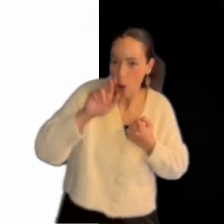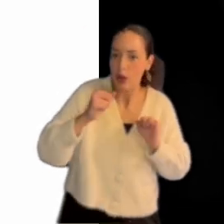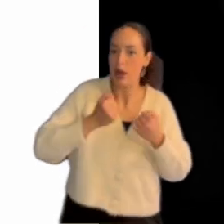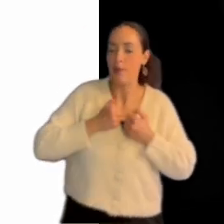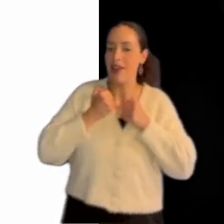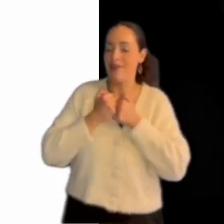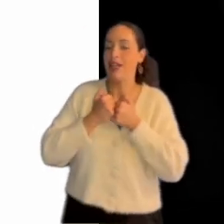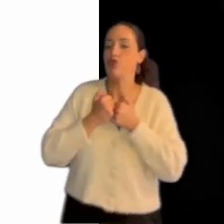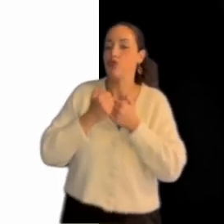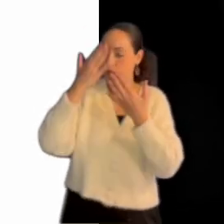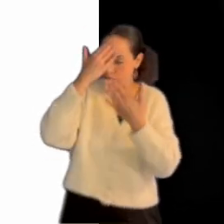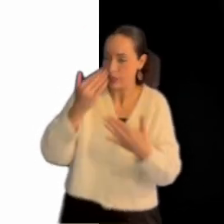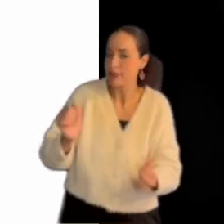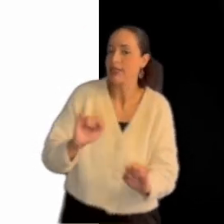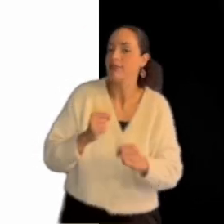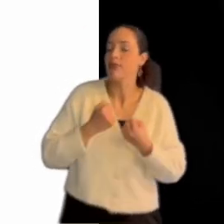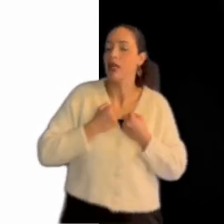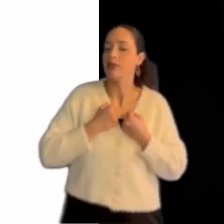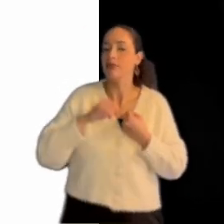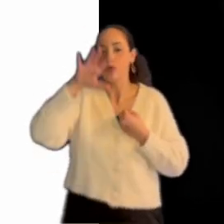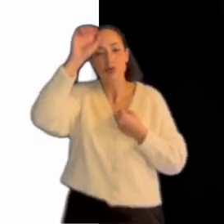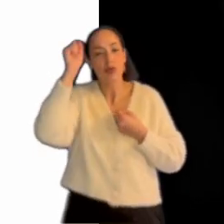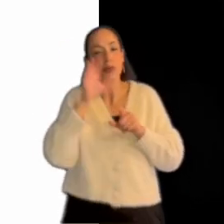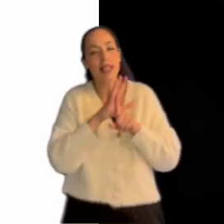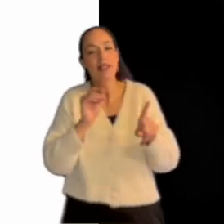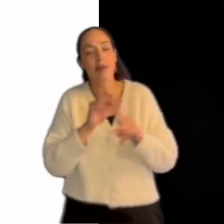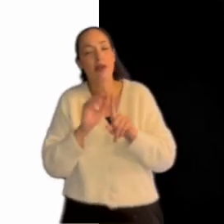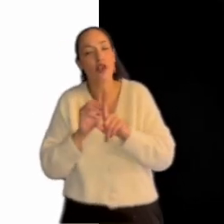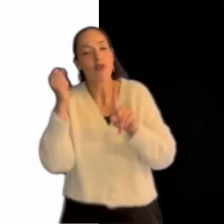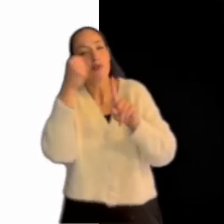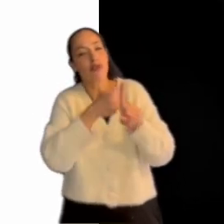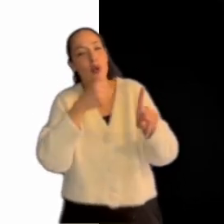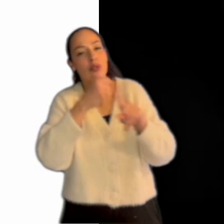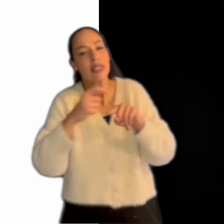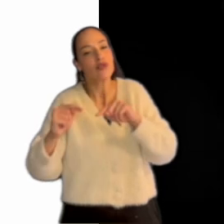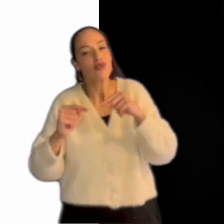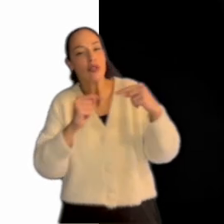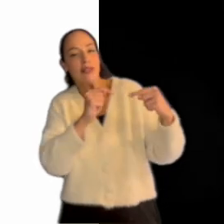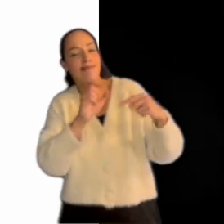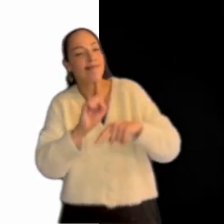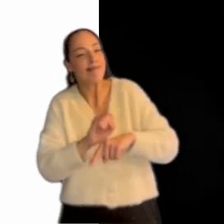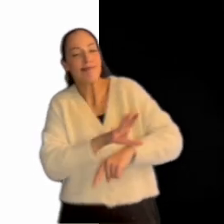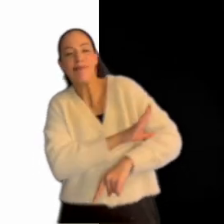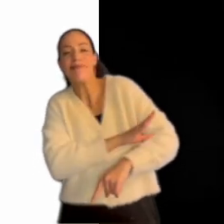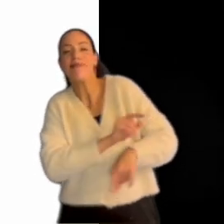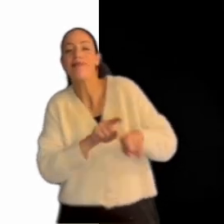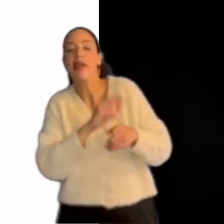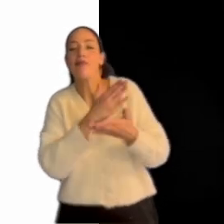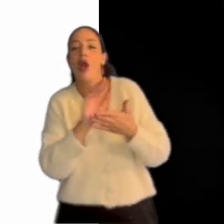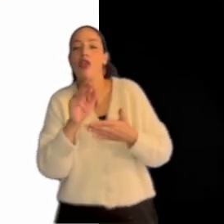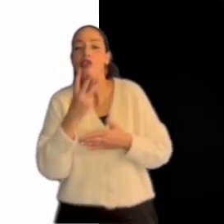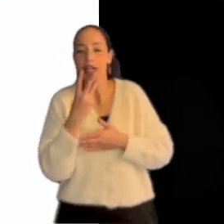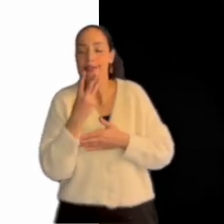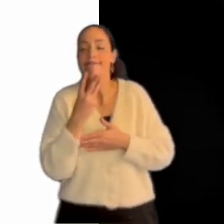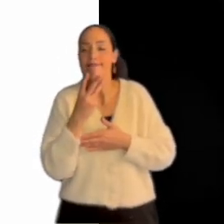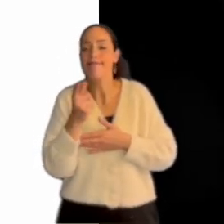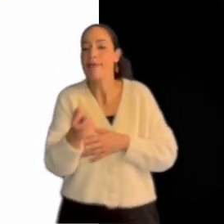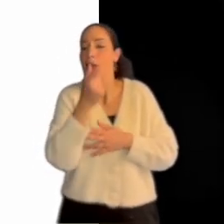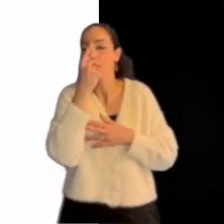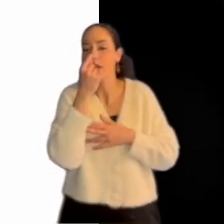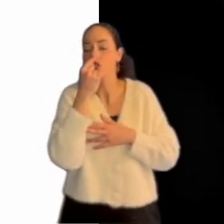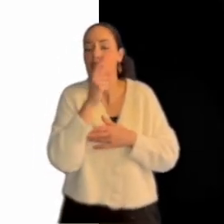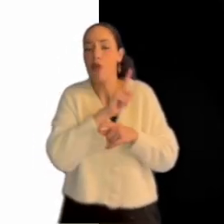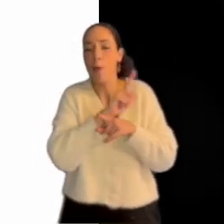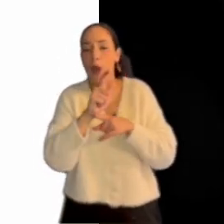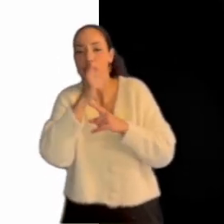resistance, defiance and resilience in Chapter 3 and the potential for post-traumatic growth. For those who work with trauma, vicarious